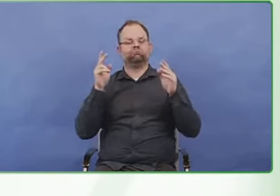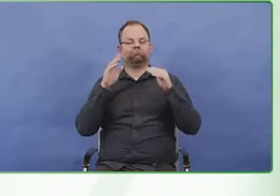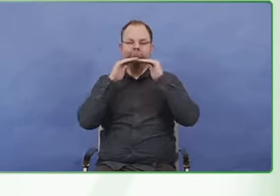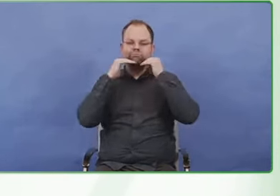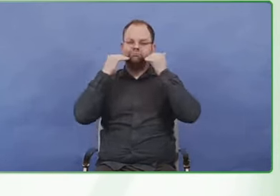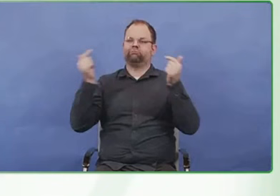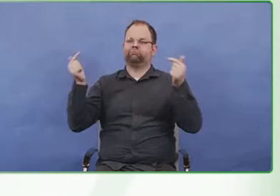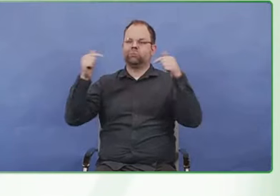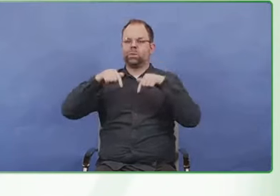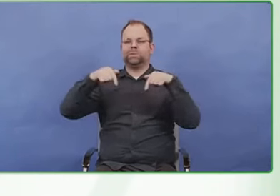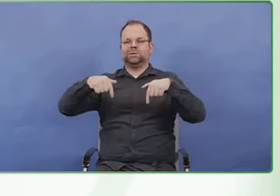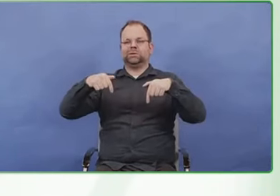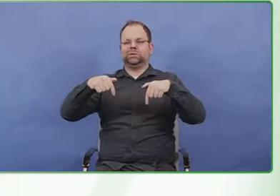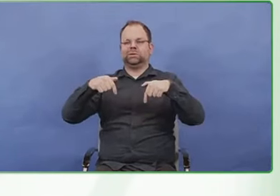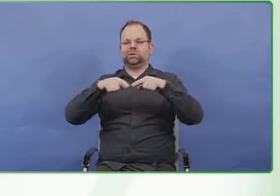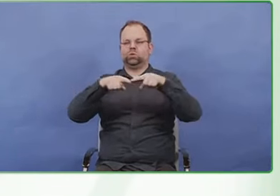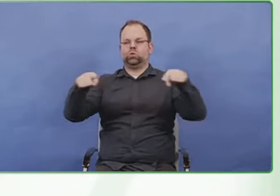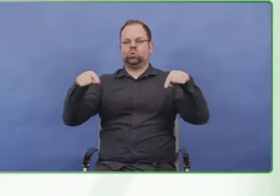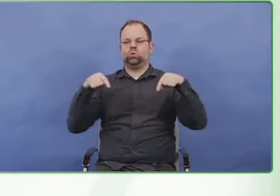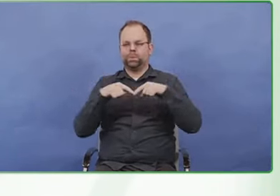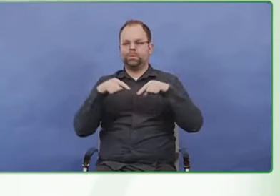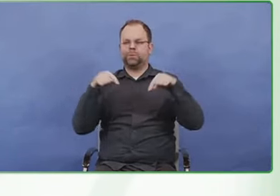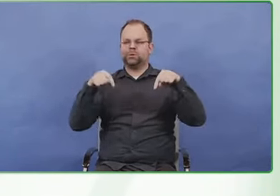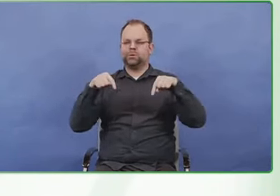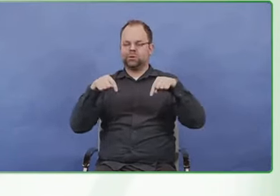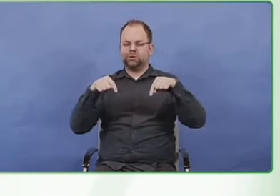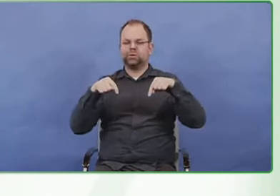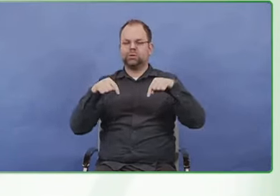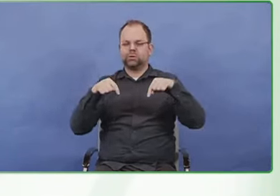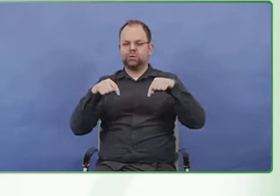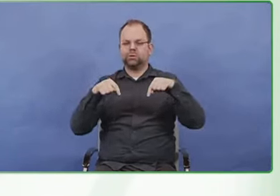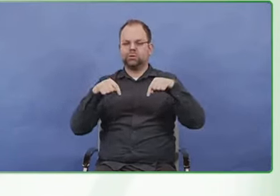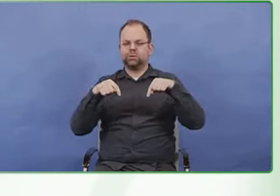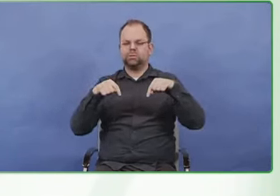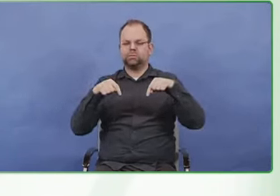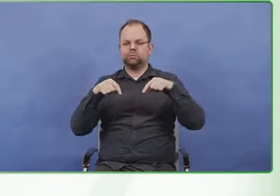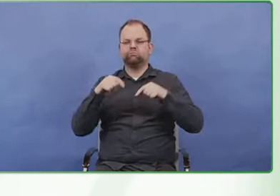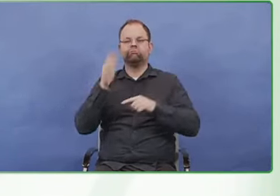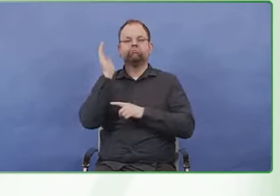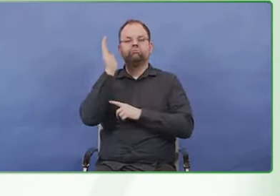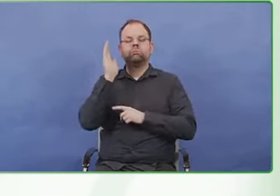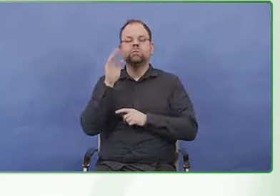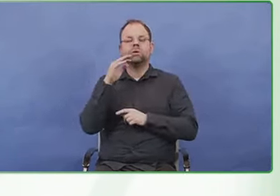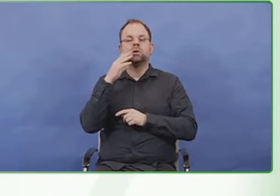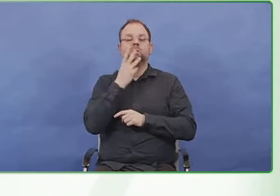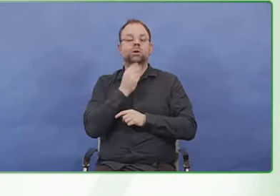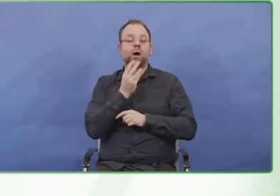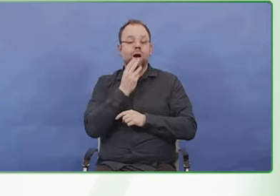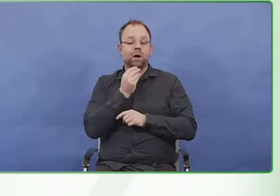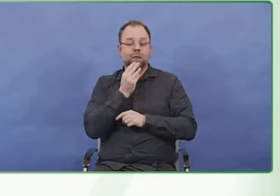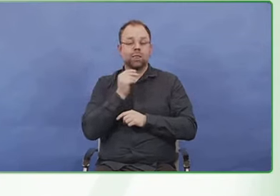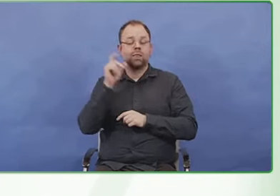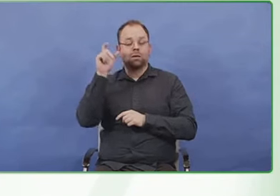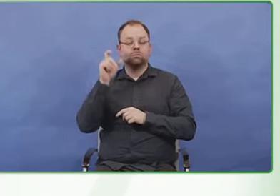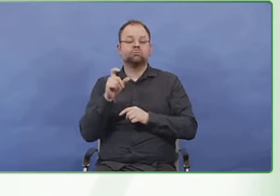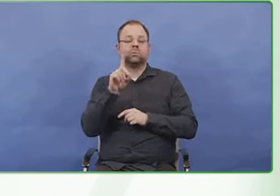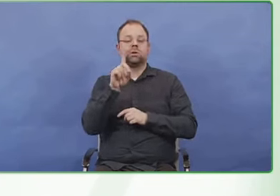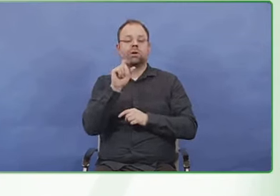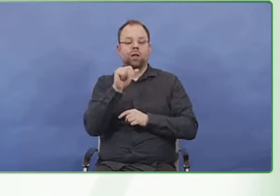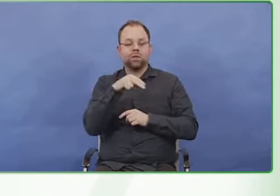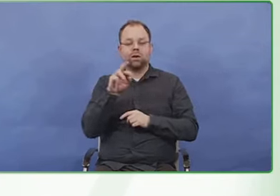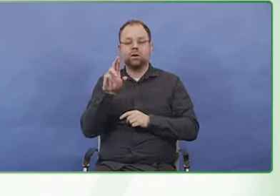1998. And with the purpose to promote and protect all rights of all people with disabilities in Israel.